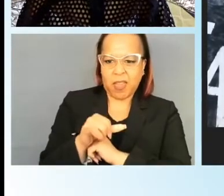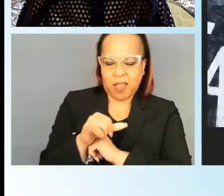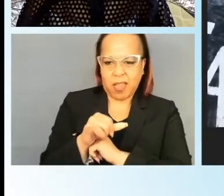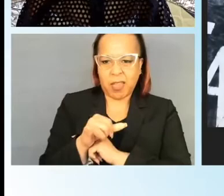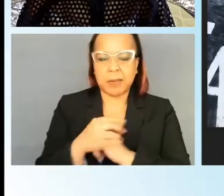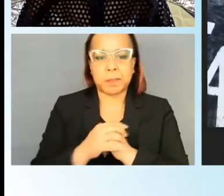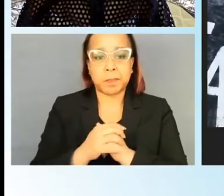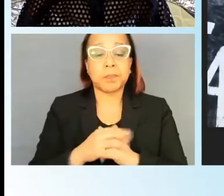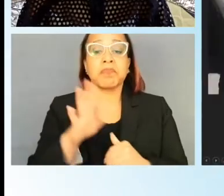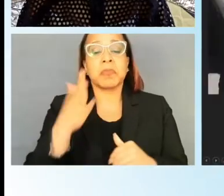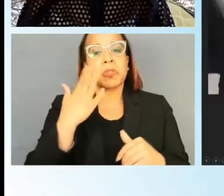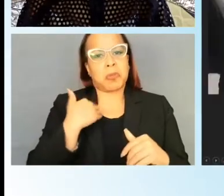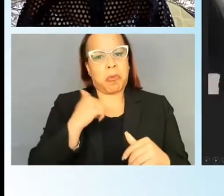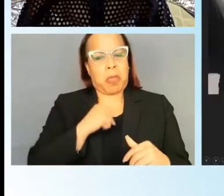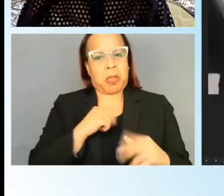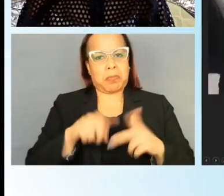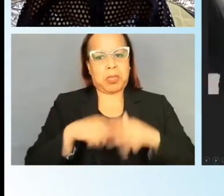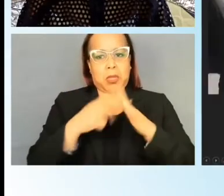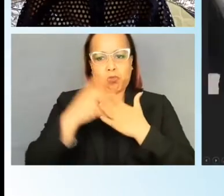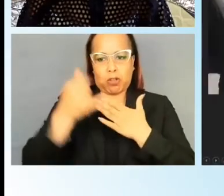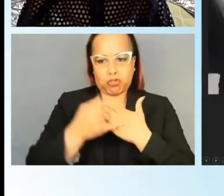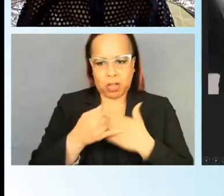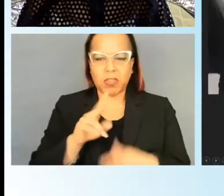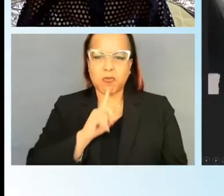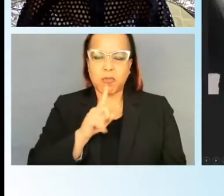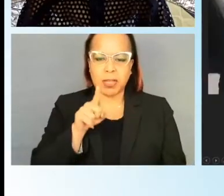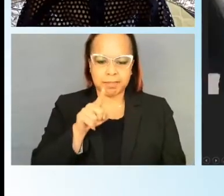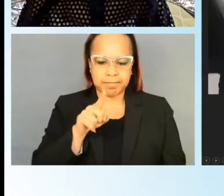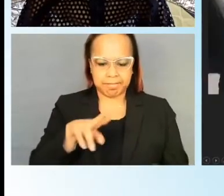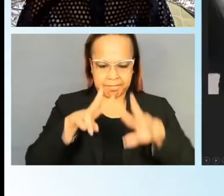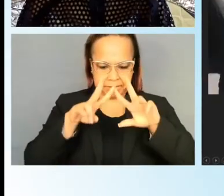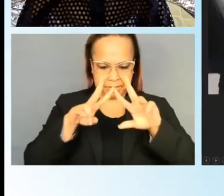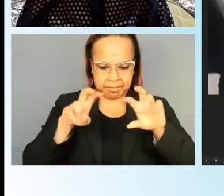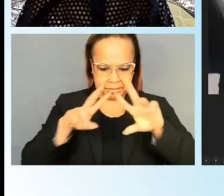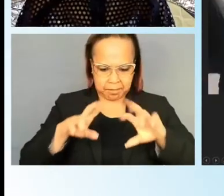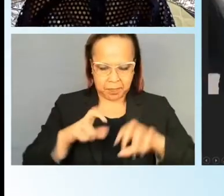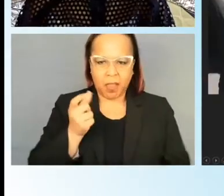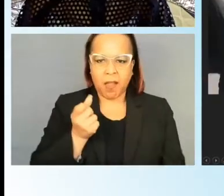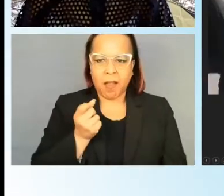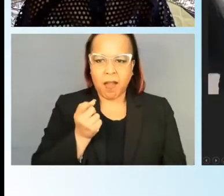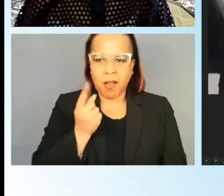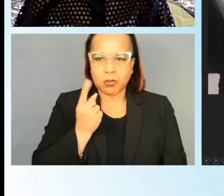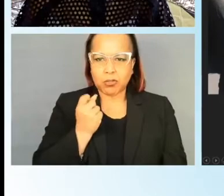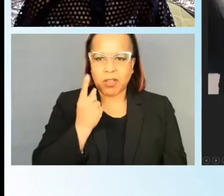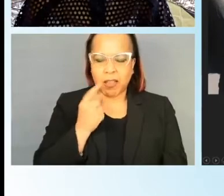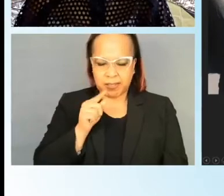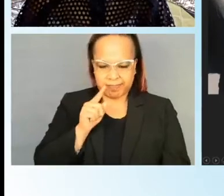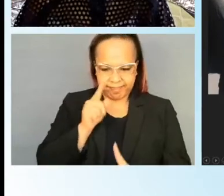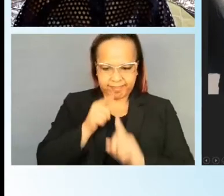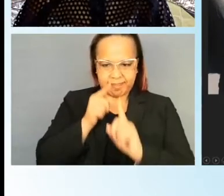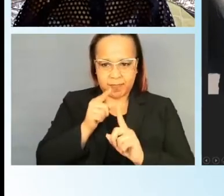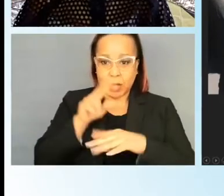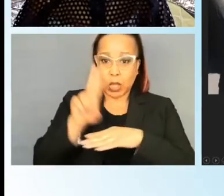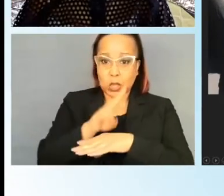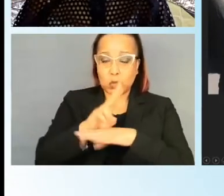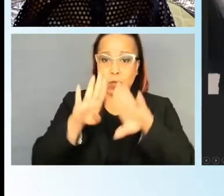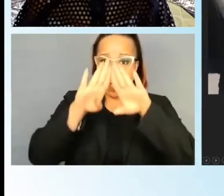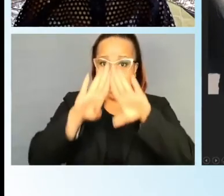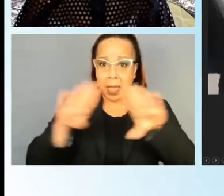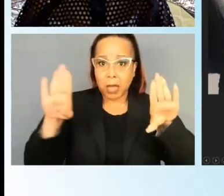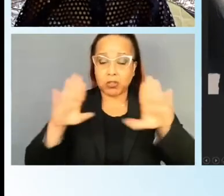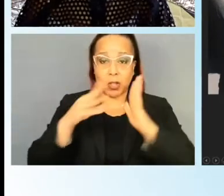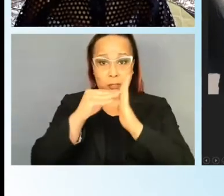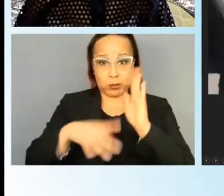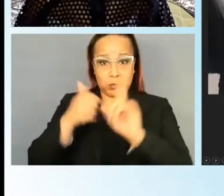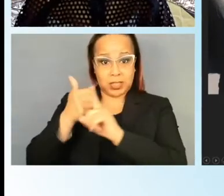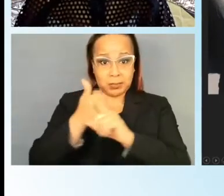And so I began creating a project that really looked at the edge of understanding and legibility and used these banners that the students themselves